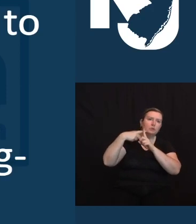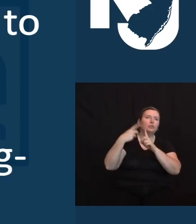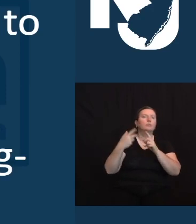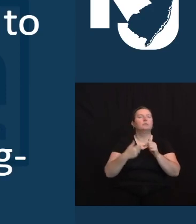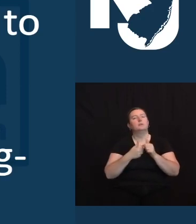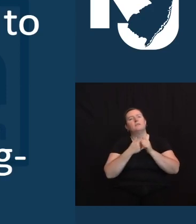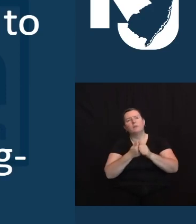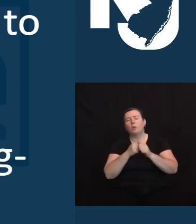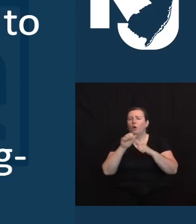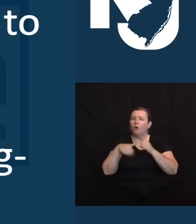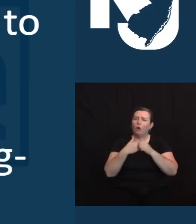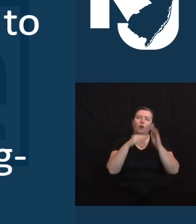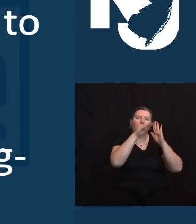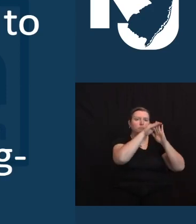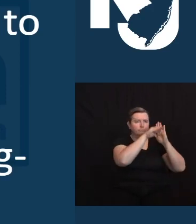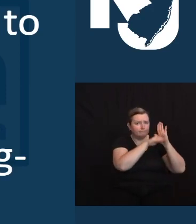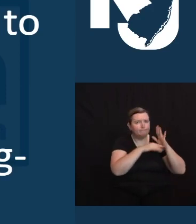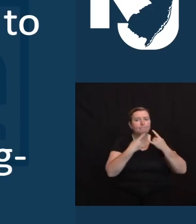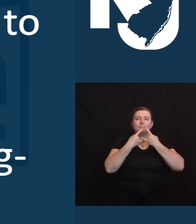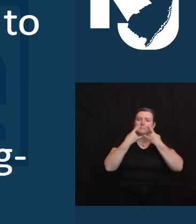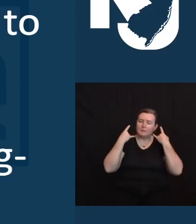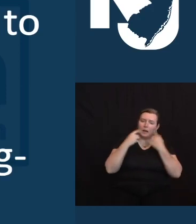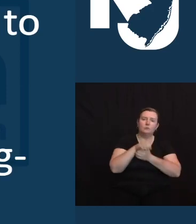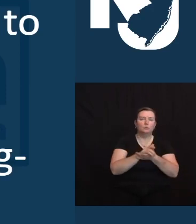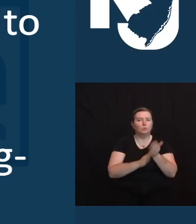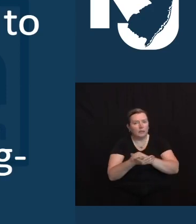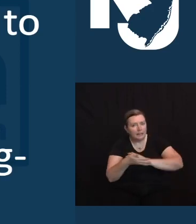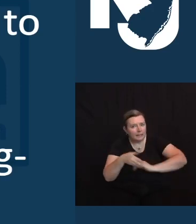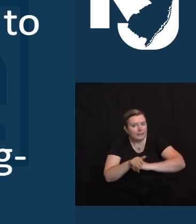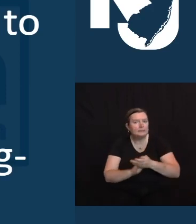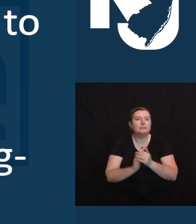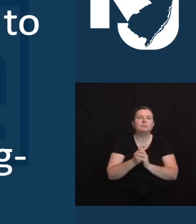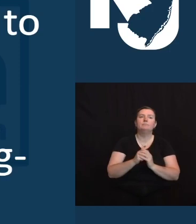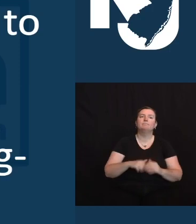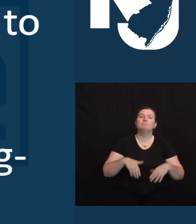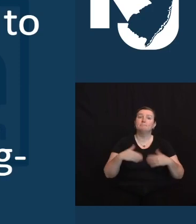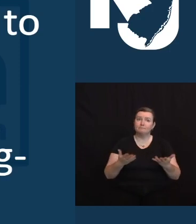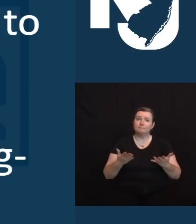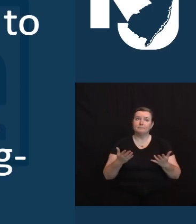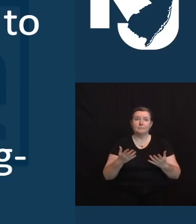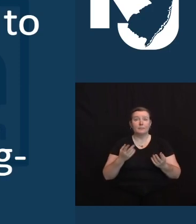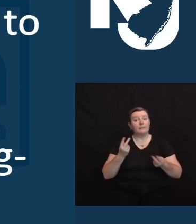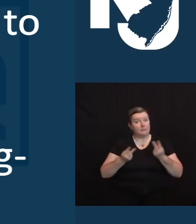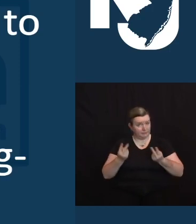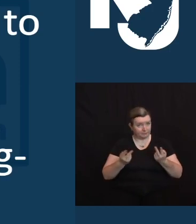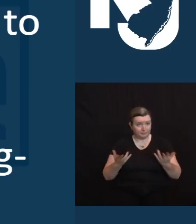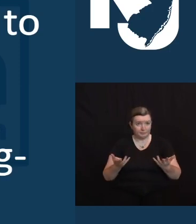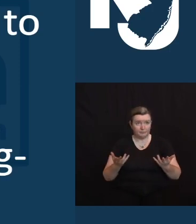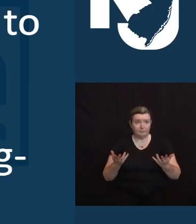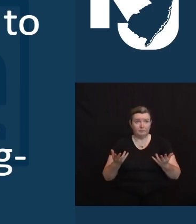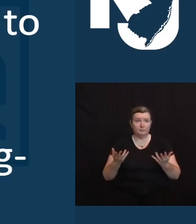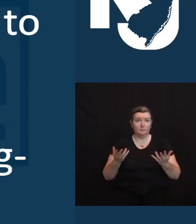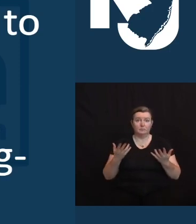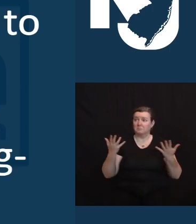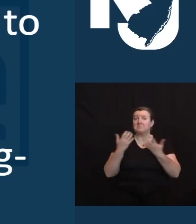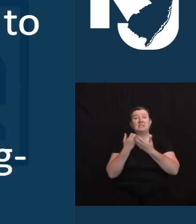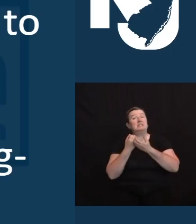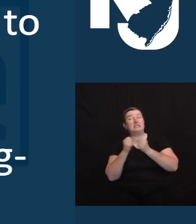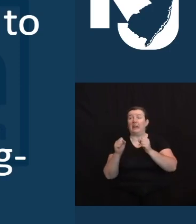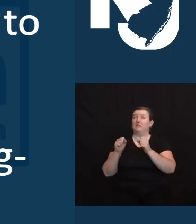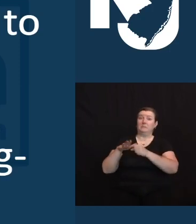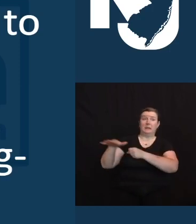protocols regarding masking and hygiene, and visitations would be restricted to certain areas to minimize exposure to